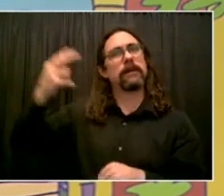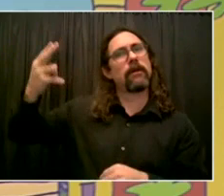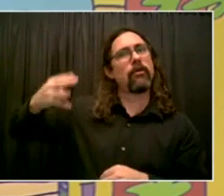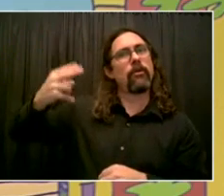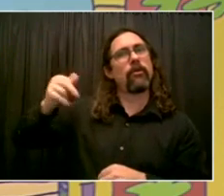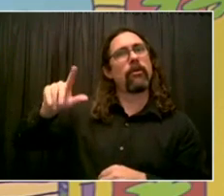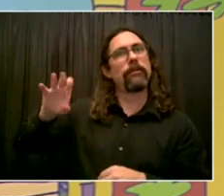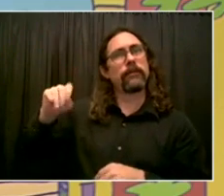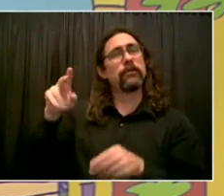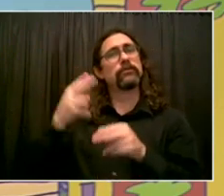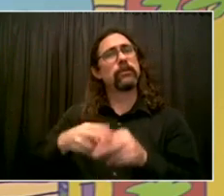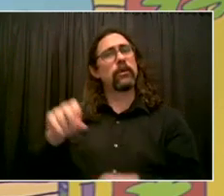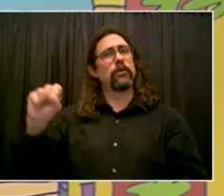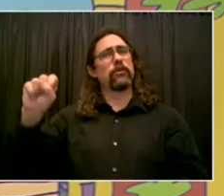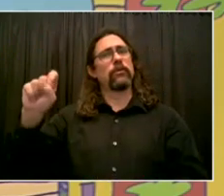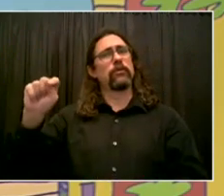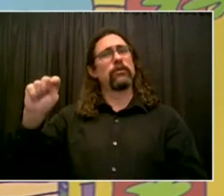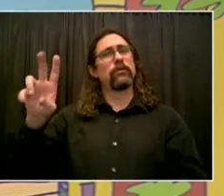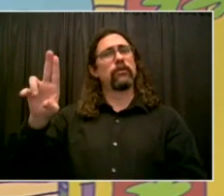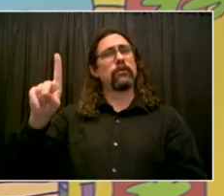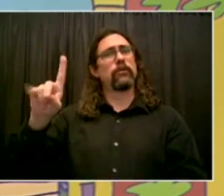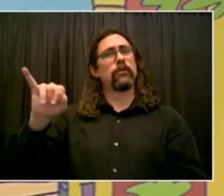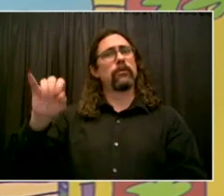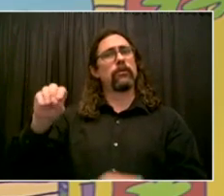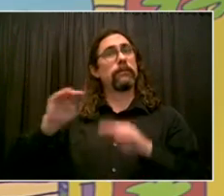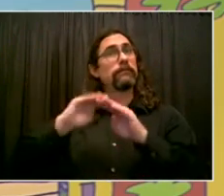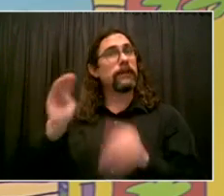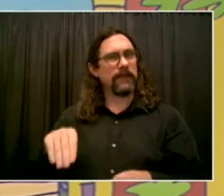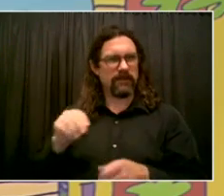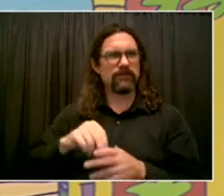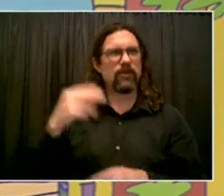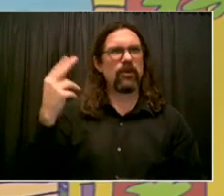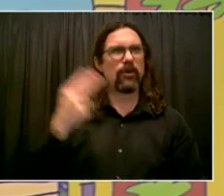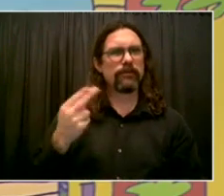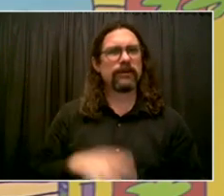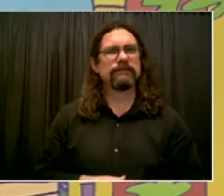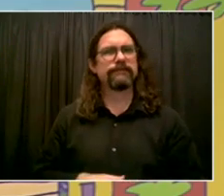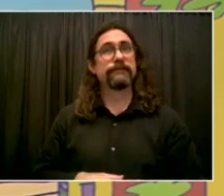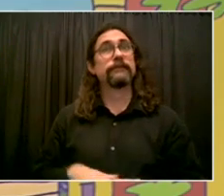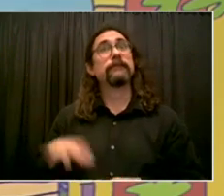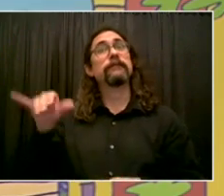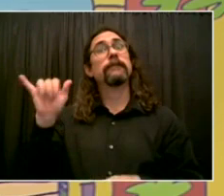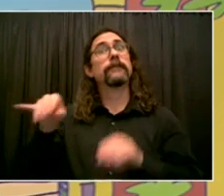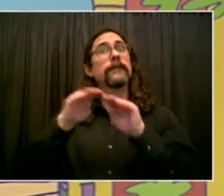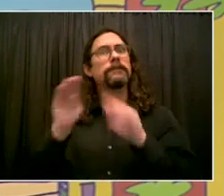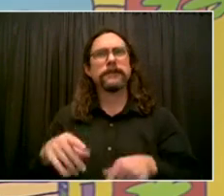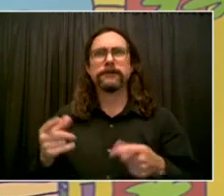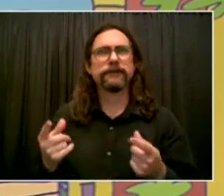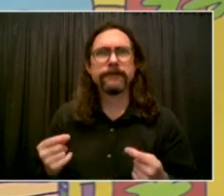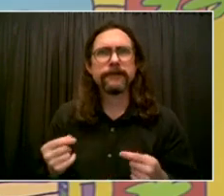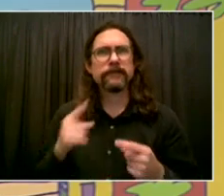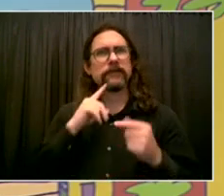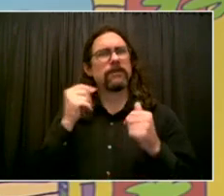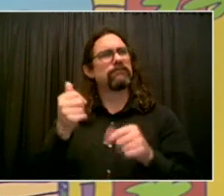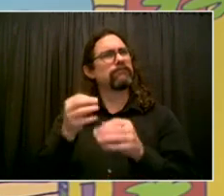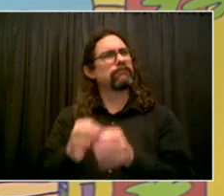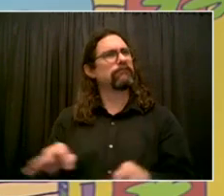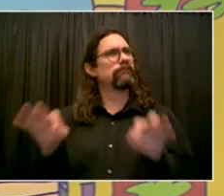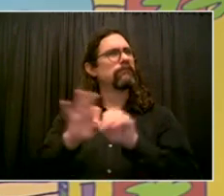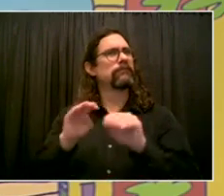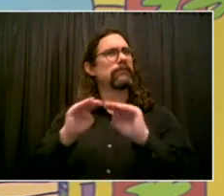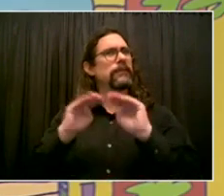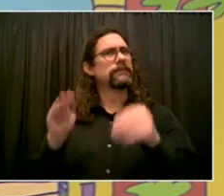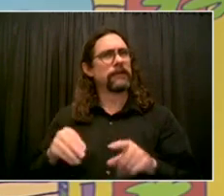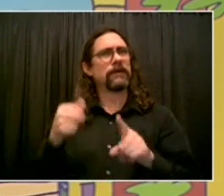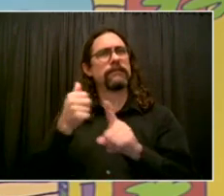place devoted to preserving and protecting African-American culture, African culture,